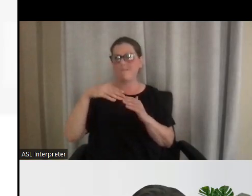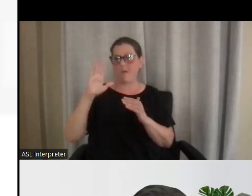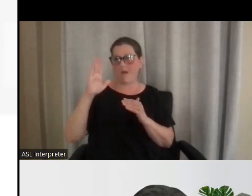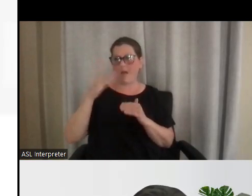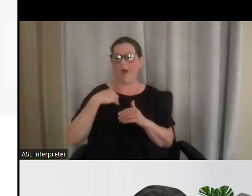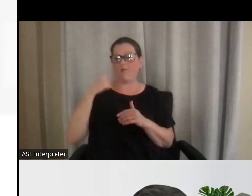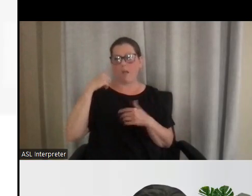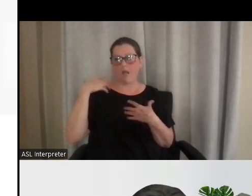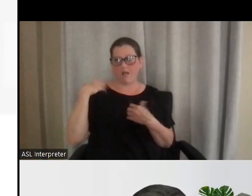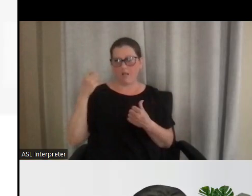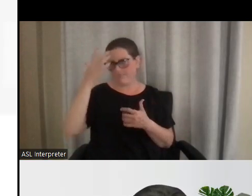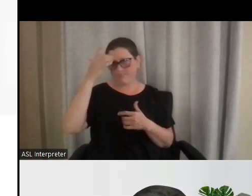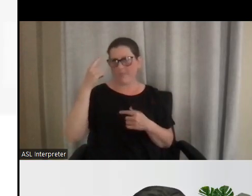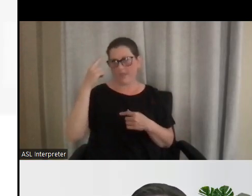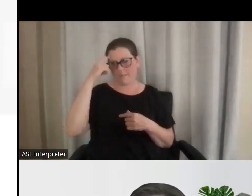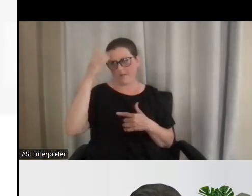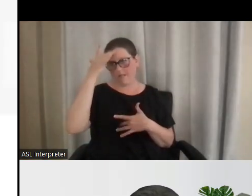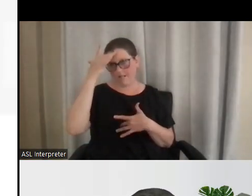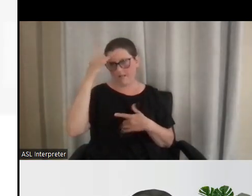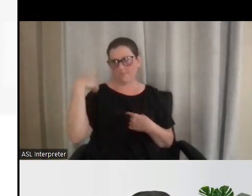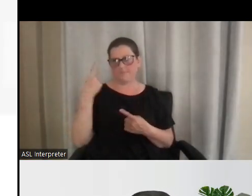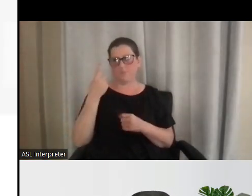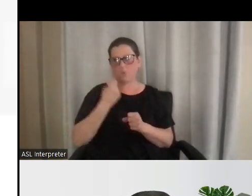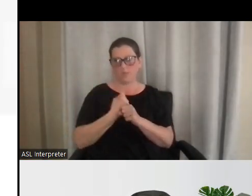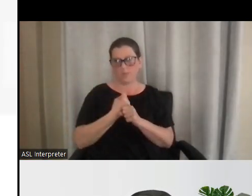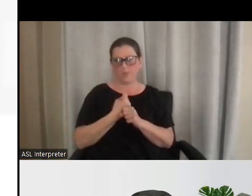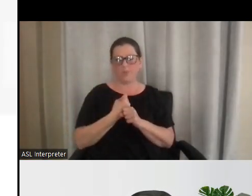mental illness in the past year. And